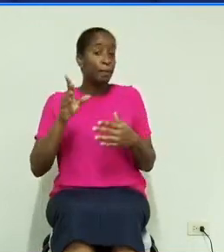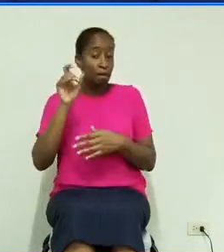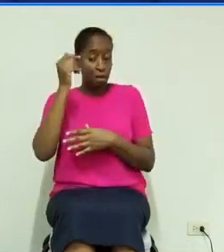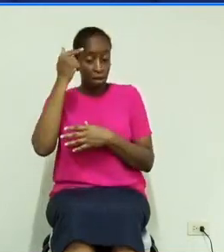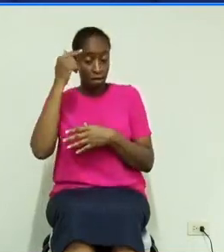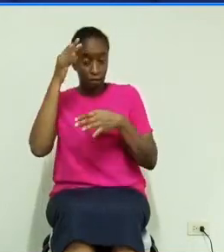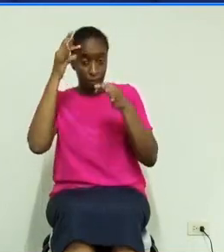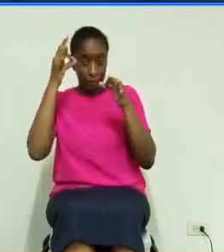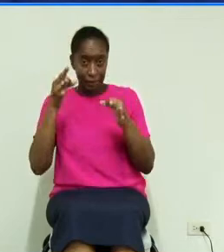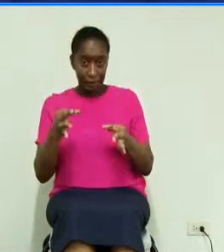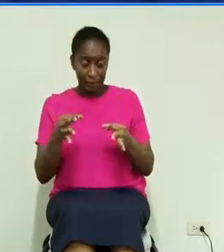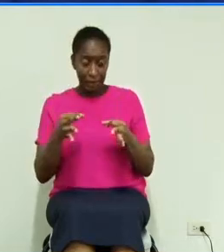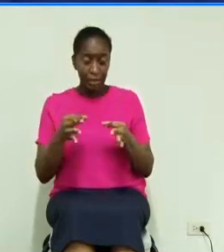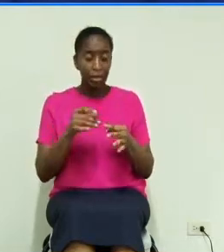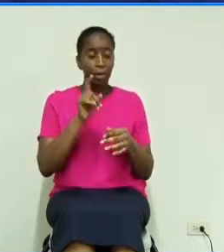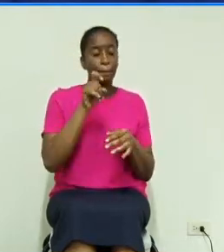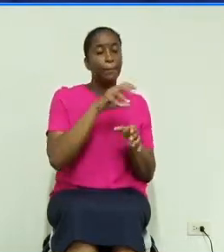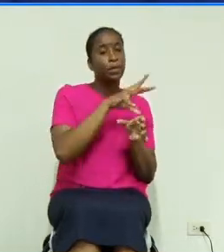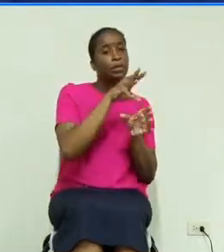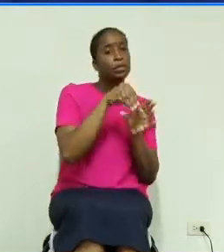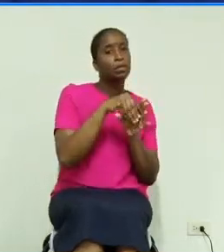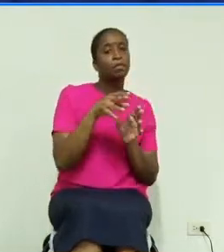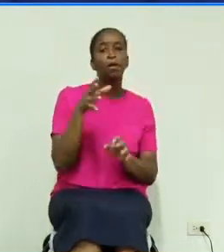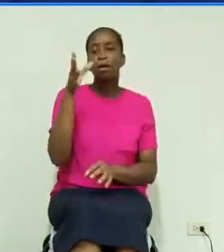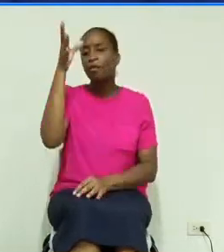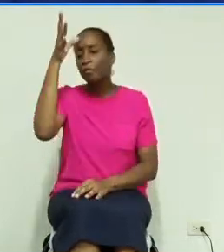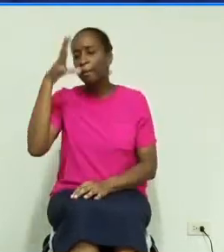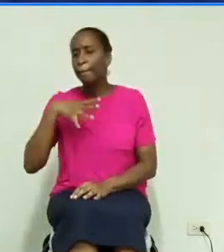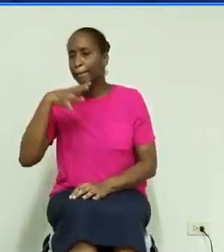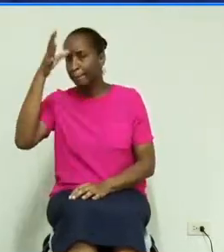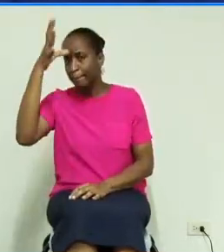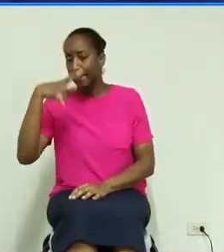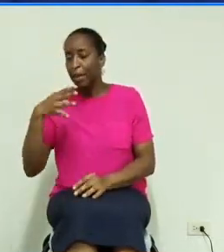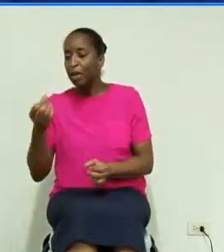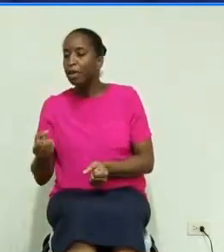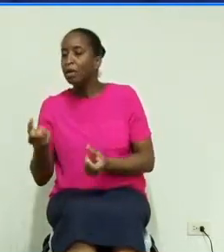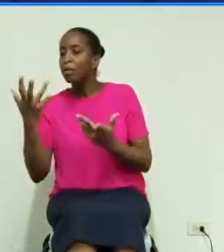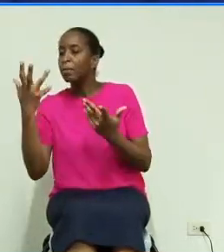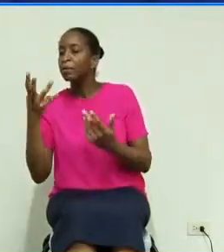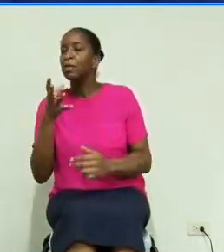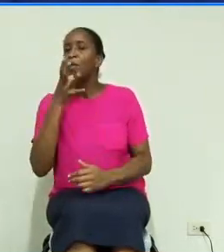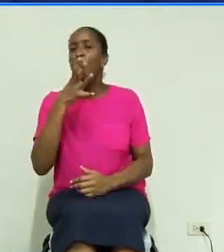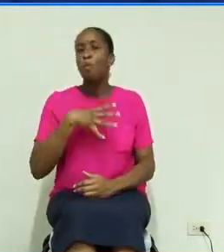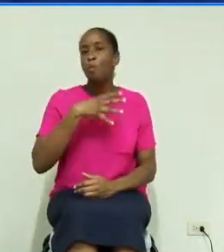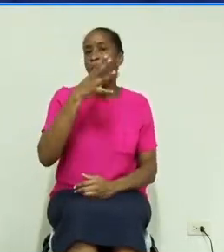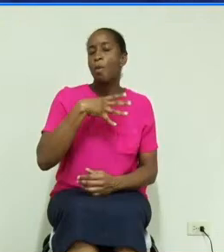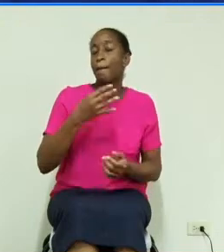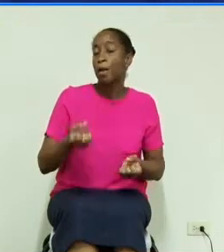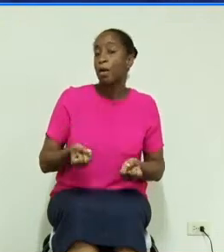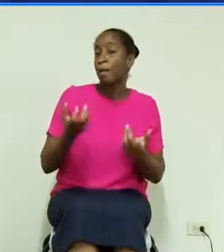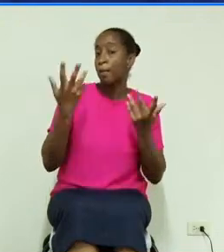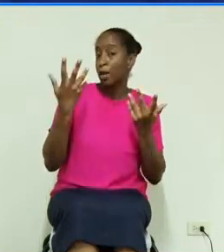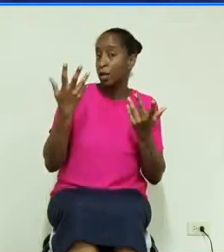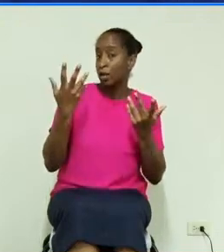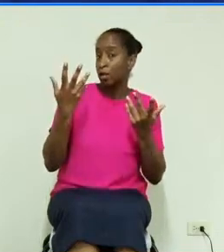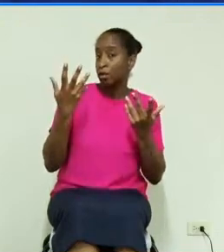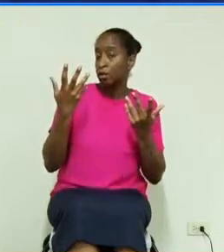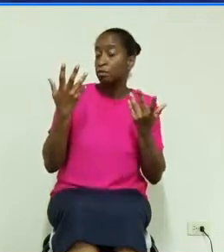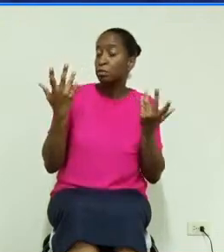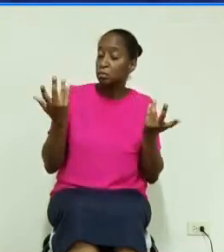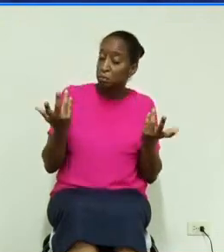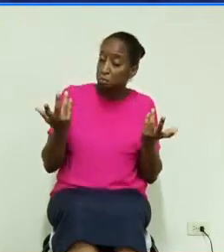been adopted in different countries? Critical mass is usually 30%. Right? So despite gender inequality